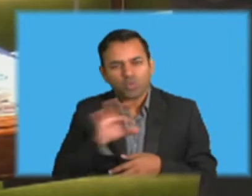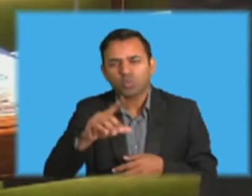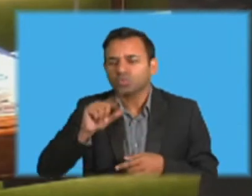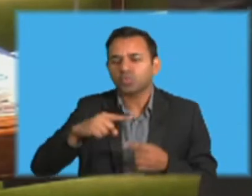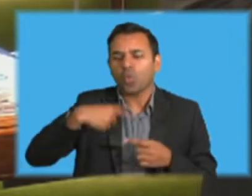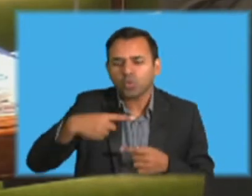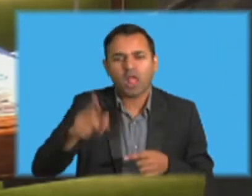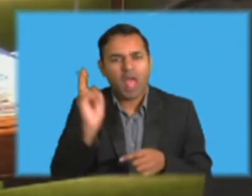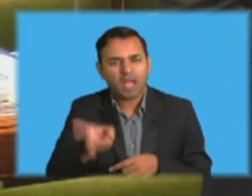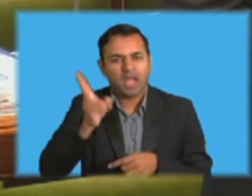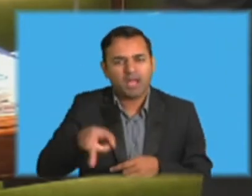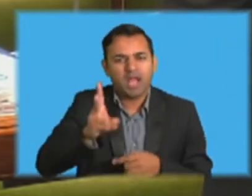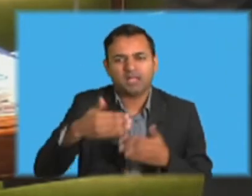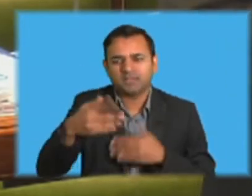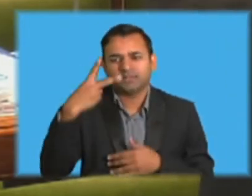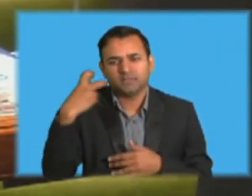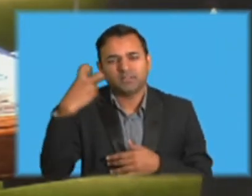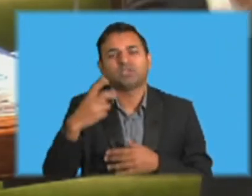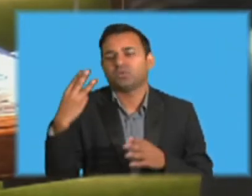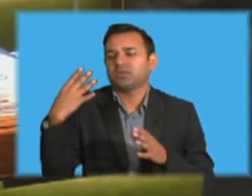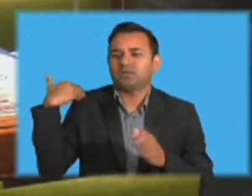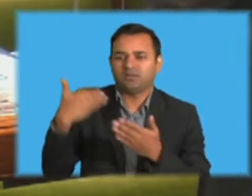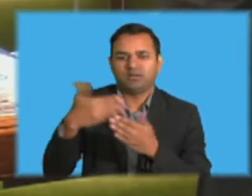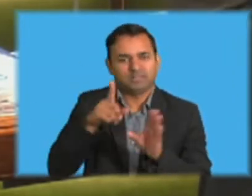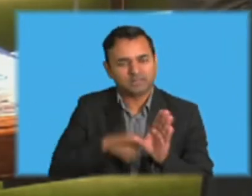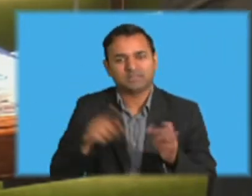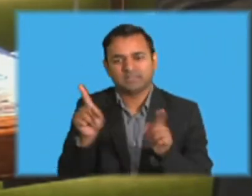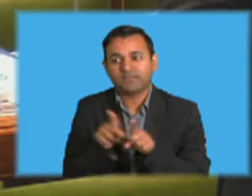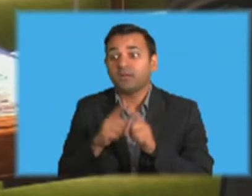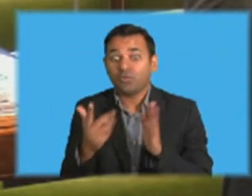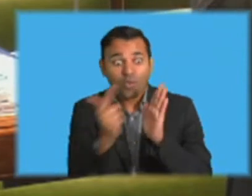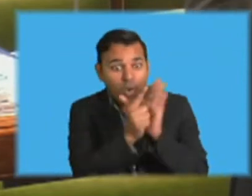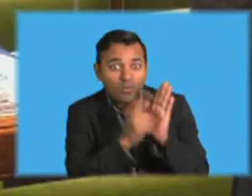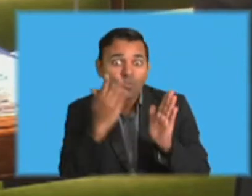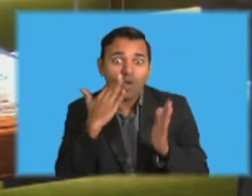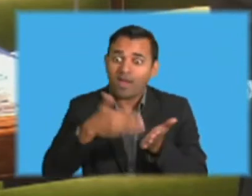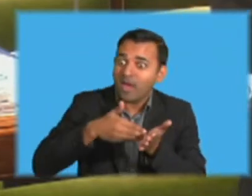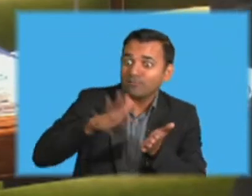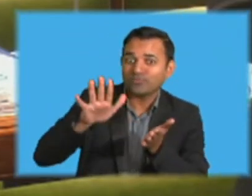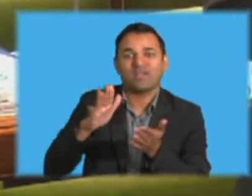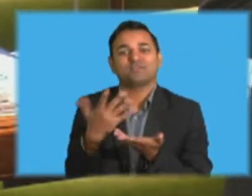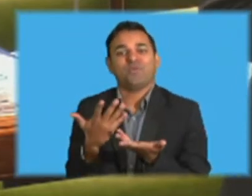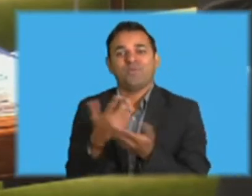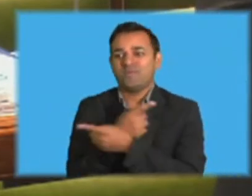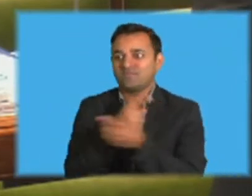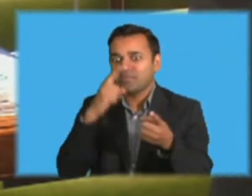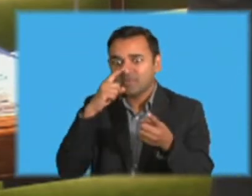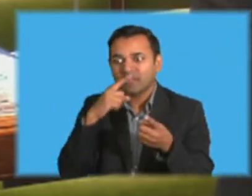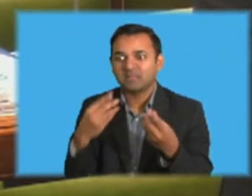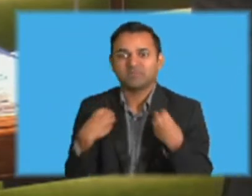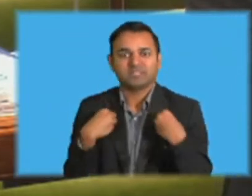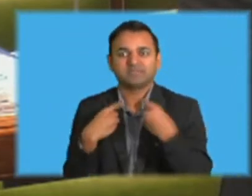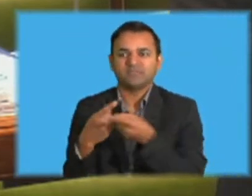years. And eventually, when the law did come into place, eventually when we found the providers, and a couple of them actually dropped off, I had given a full account of this to